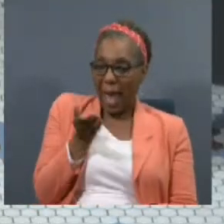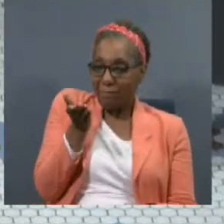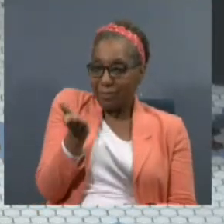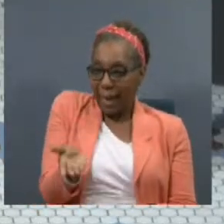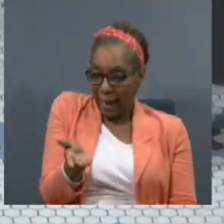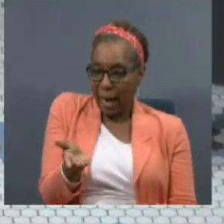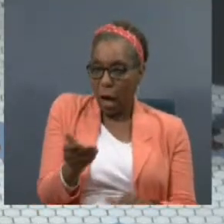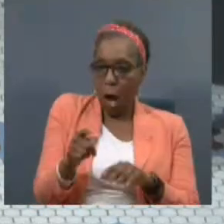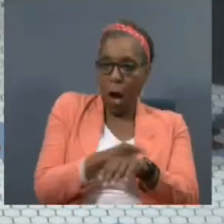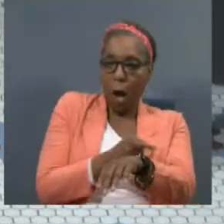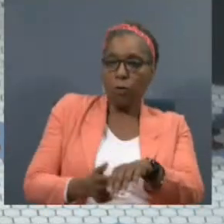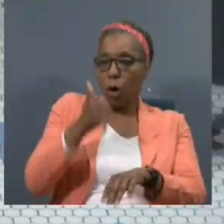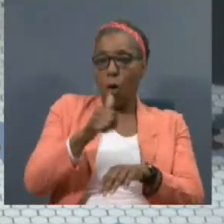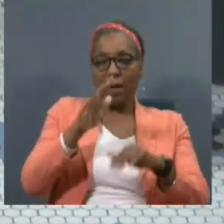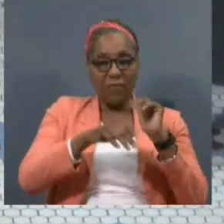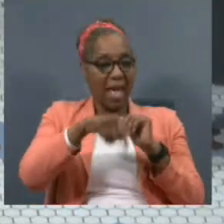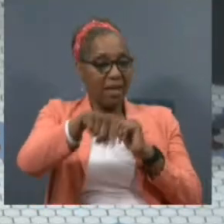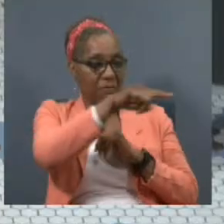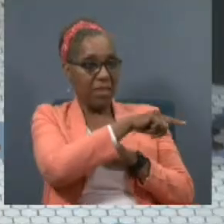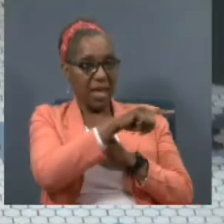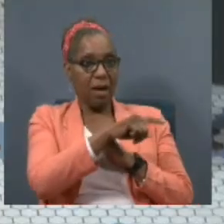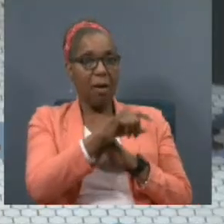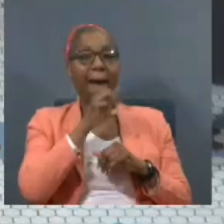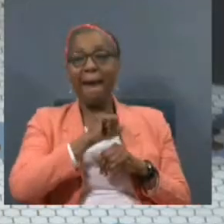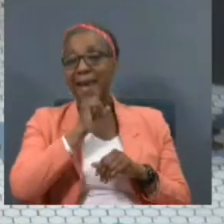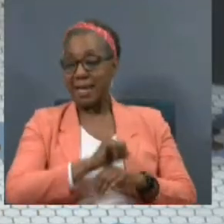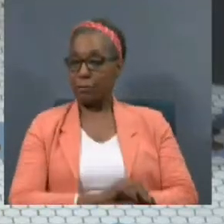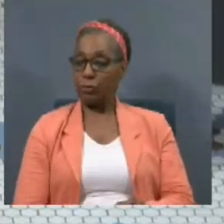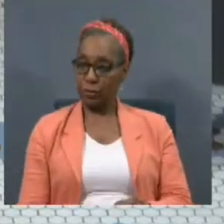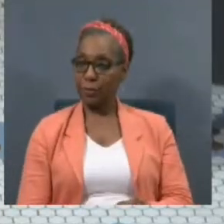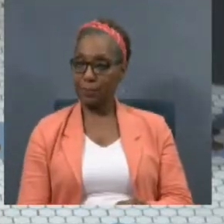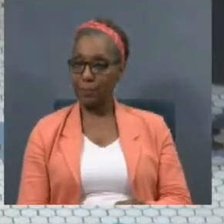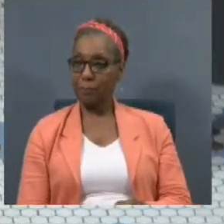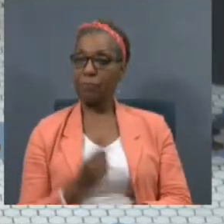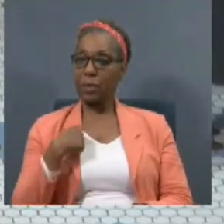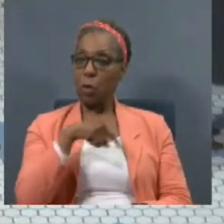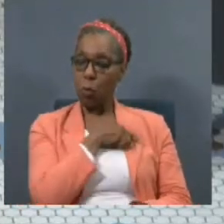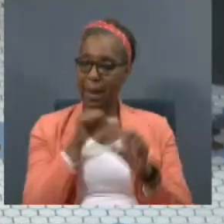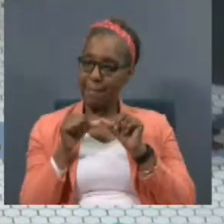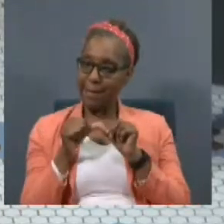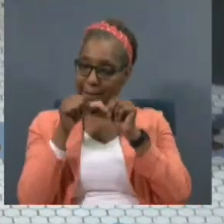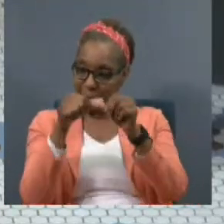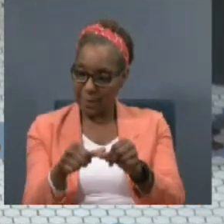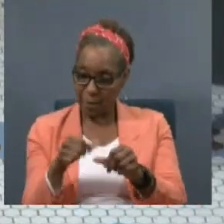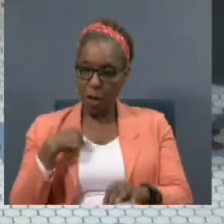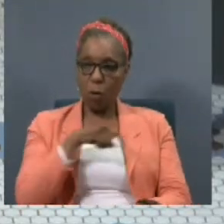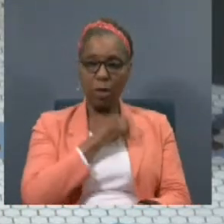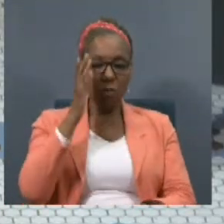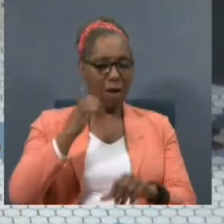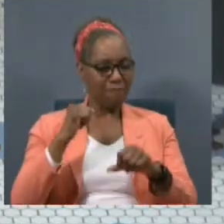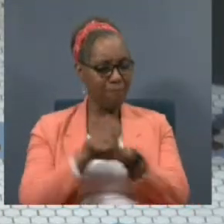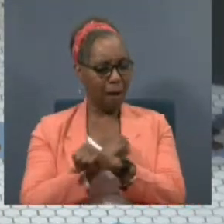there longer than their age. And we are continuing